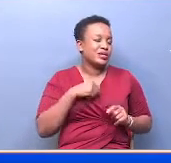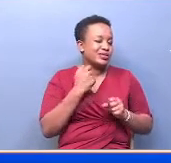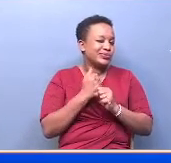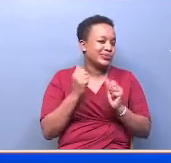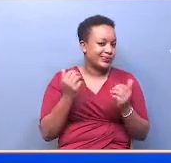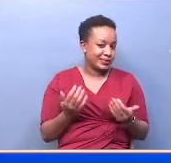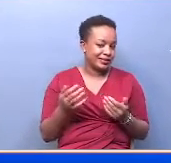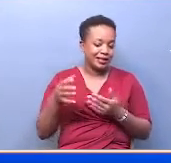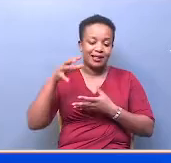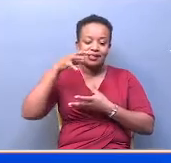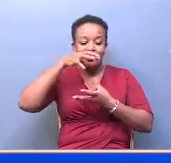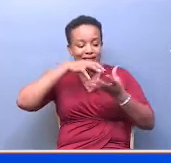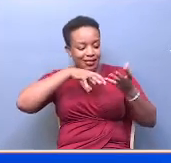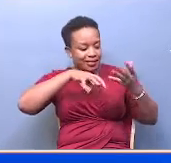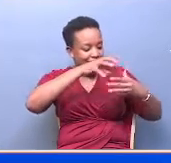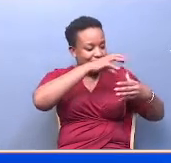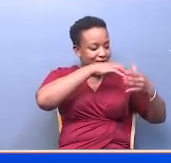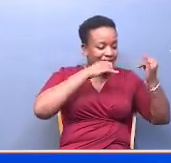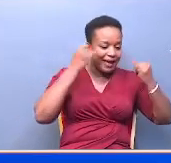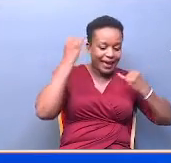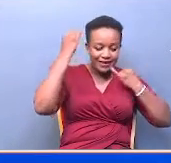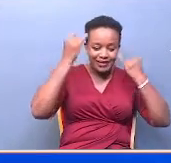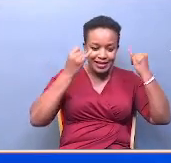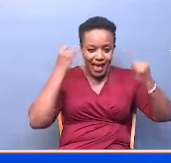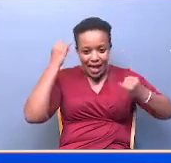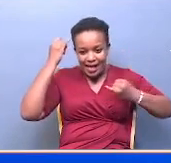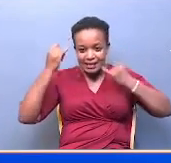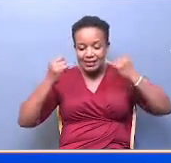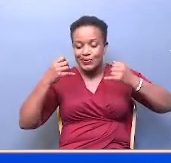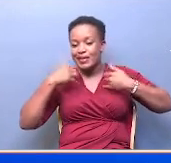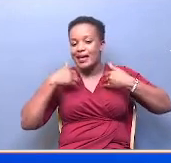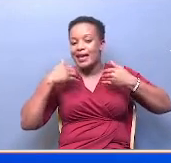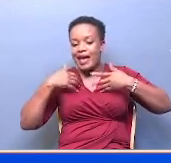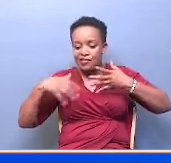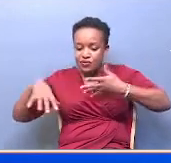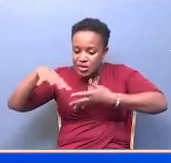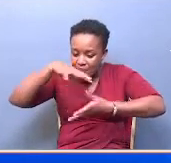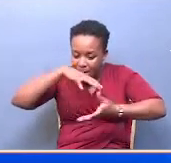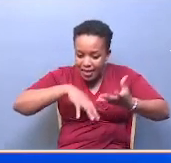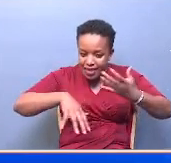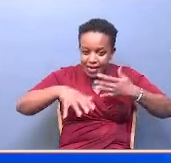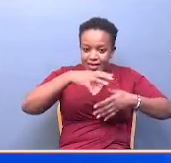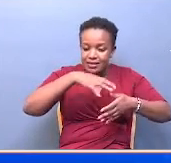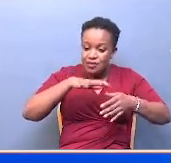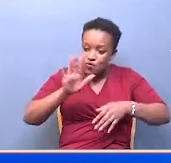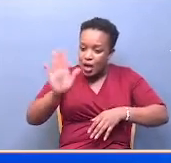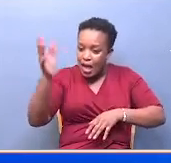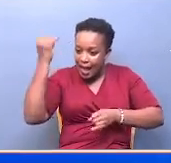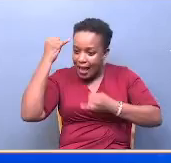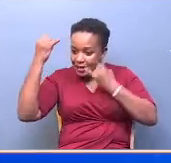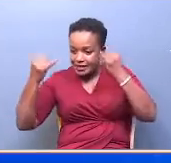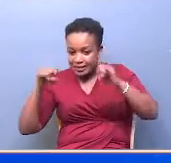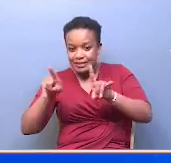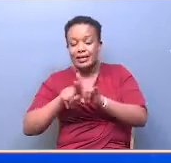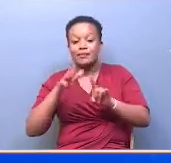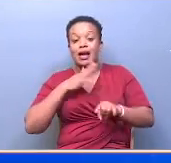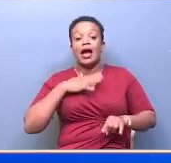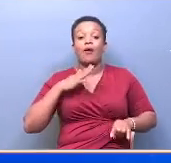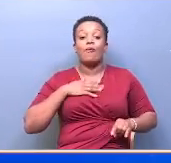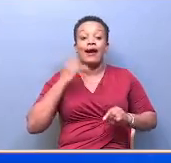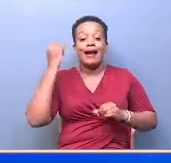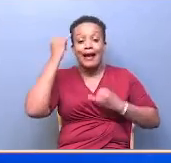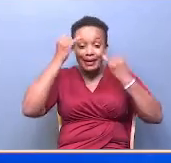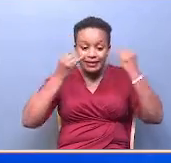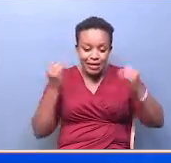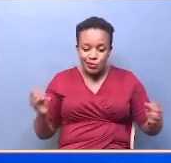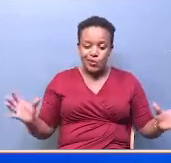yale mawazo tuko nayo na yale mawazo muko nayo, ndio tuweze kupata hybrid ile